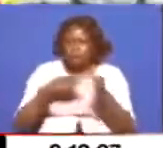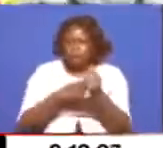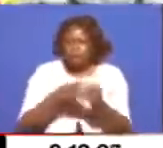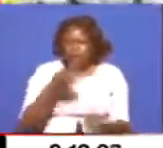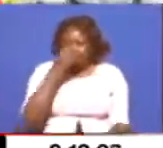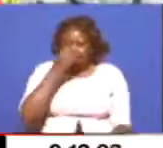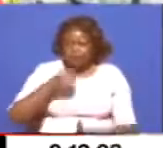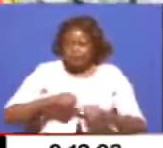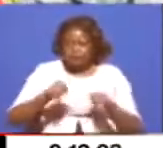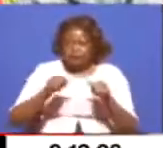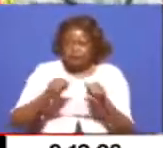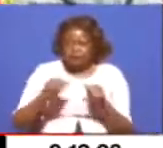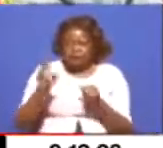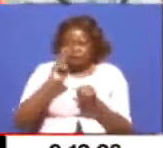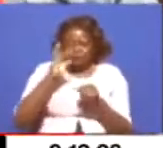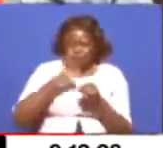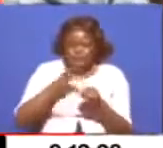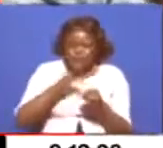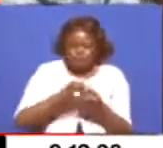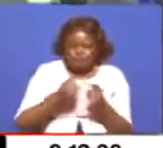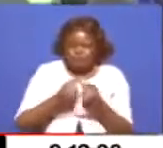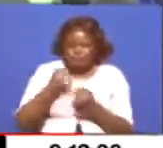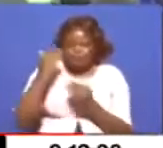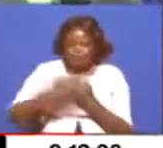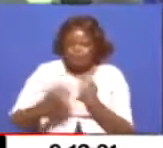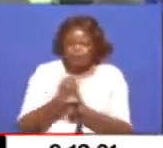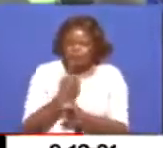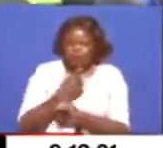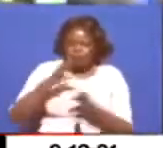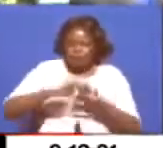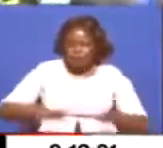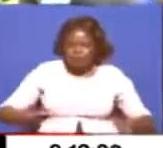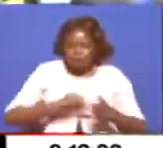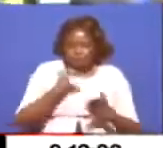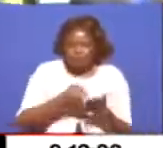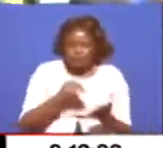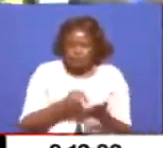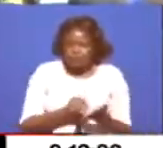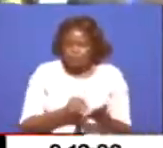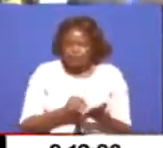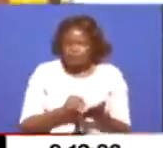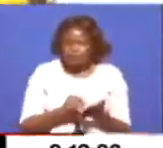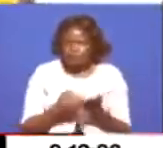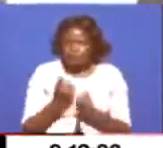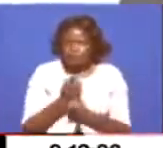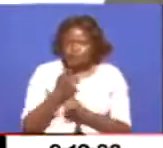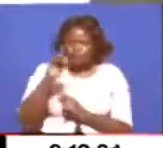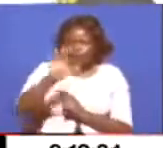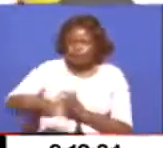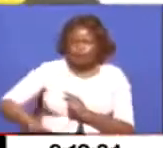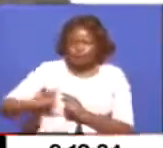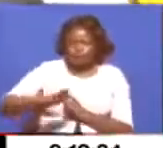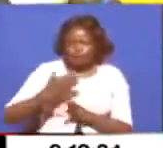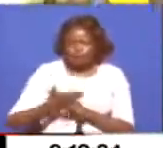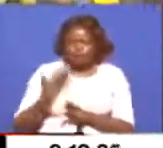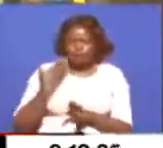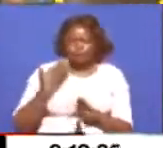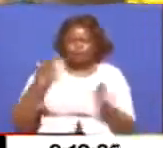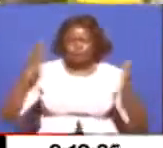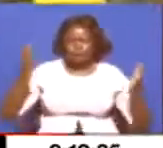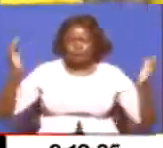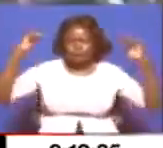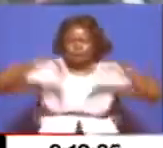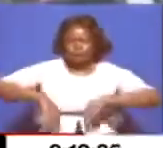hunt, making stopovers at various market centers, including Likuyani, Lumakanda, and Shinyalu, before the main rally in Matungu